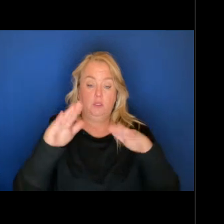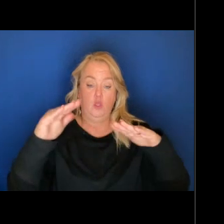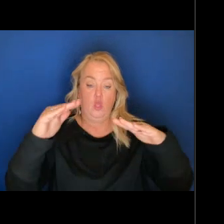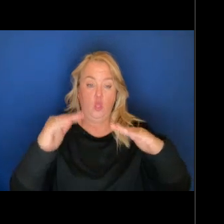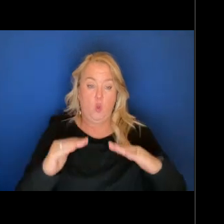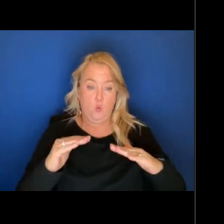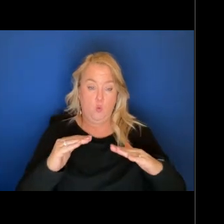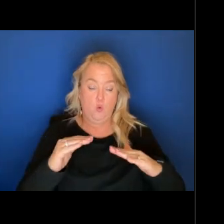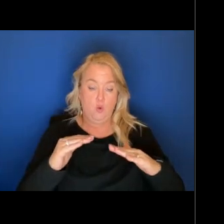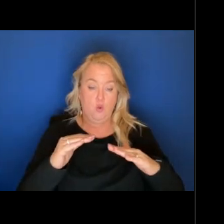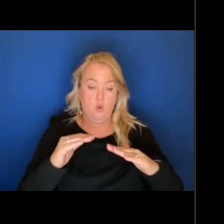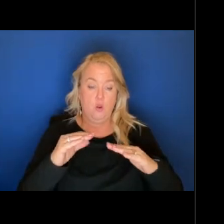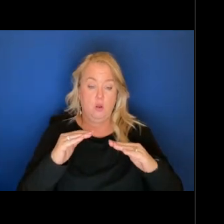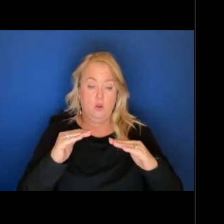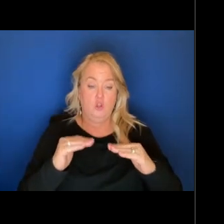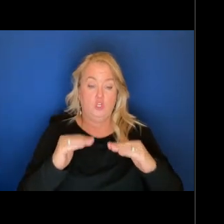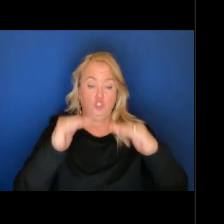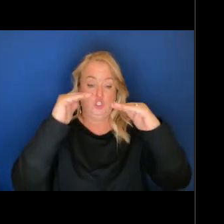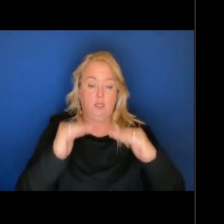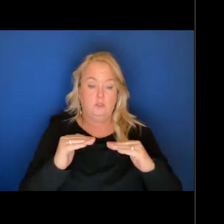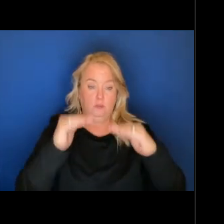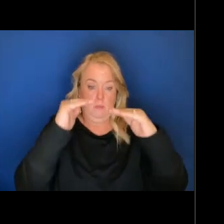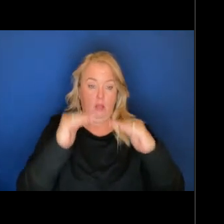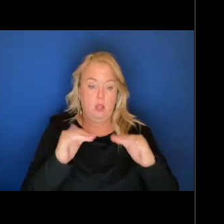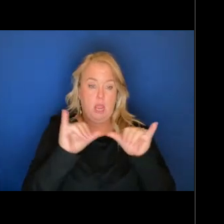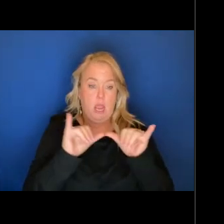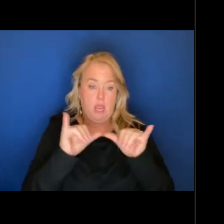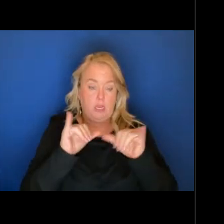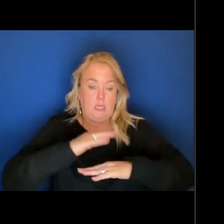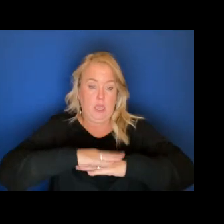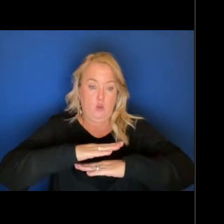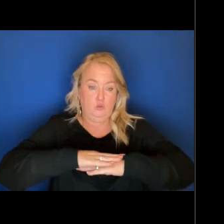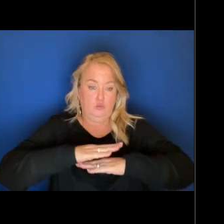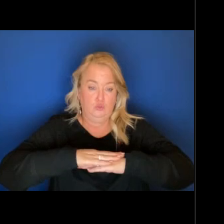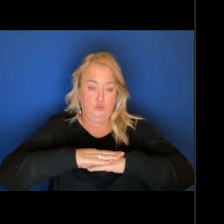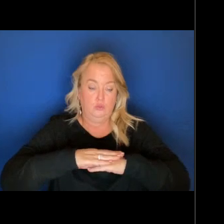or adjustable height counter segments